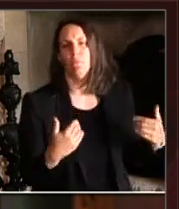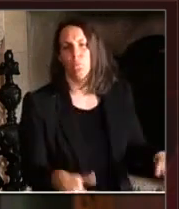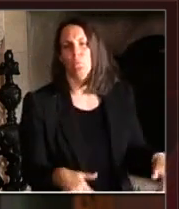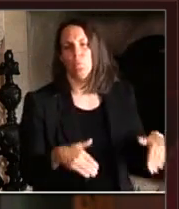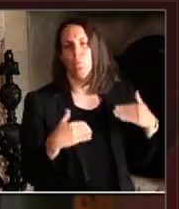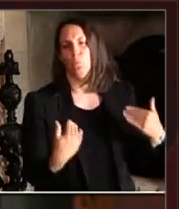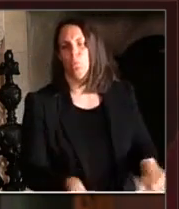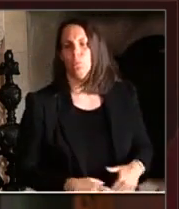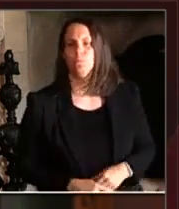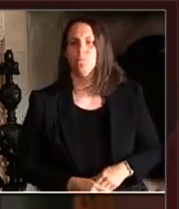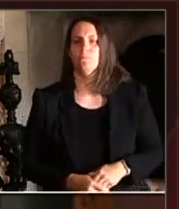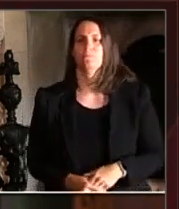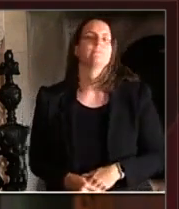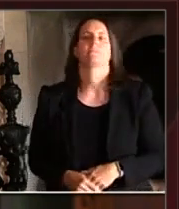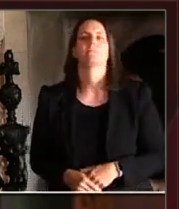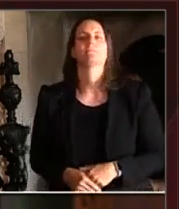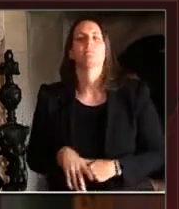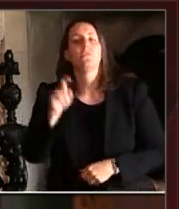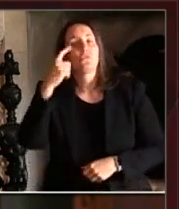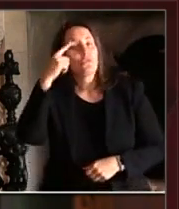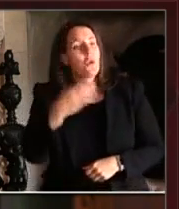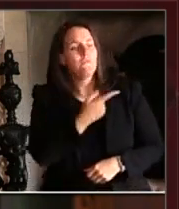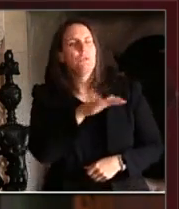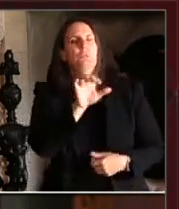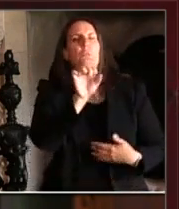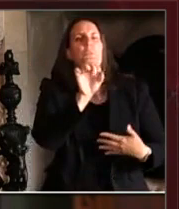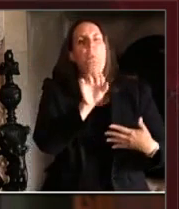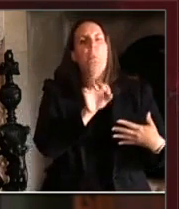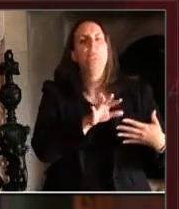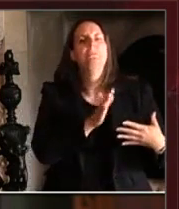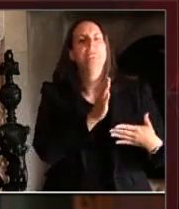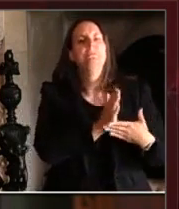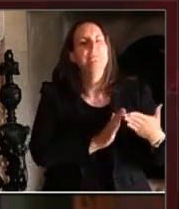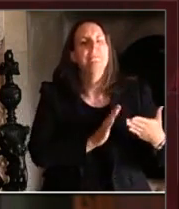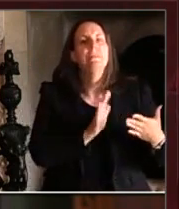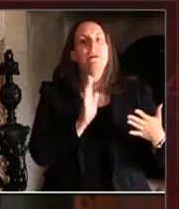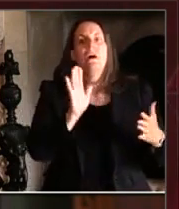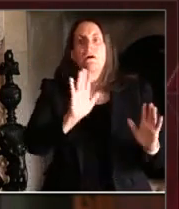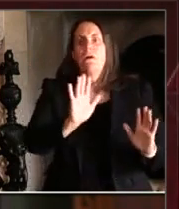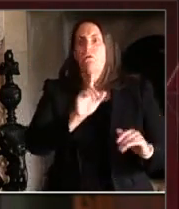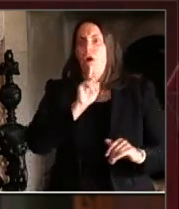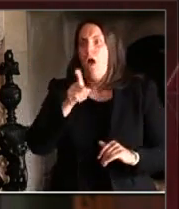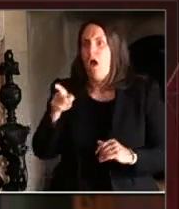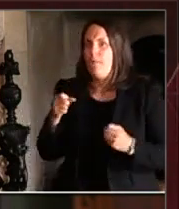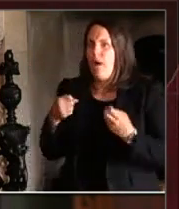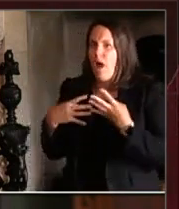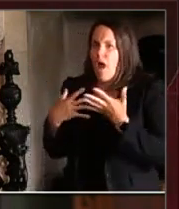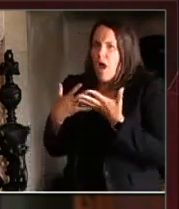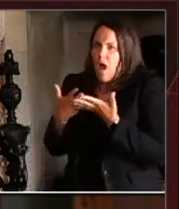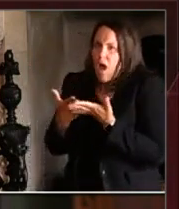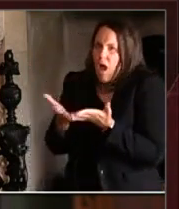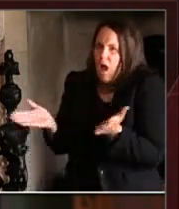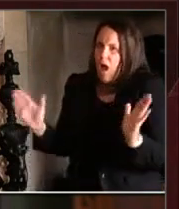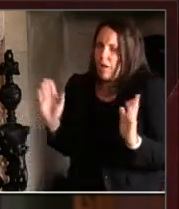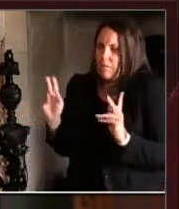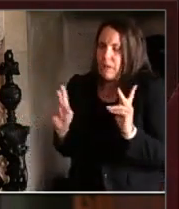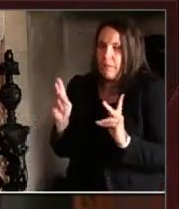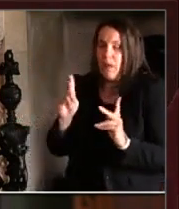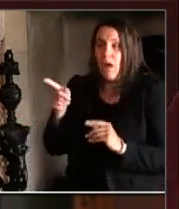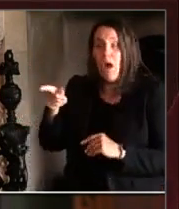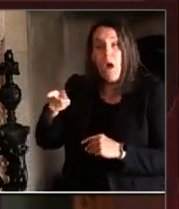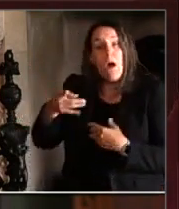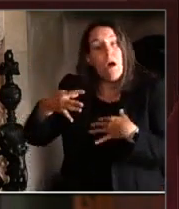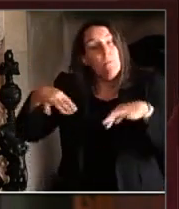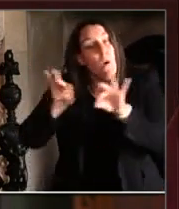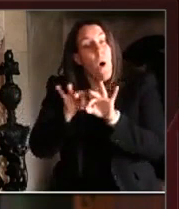already mentioned, another of our teams doing impressive work is our data team. As part of our commitment to transparency,